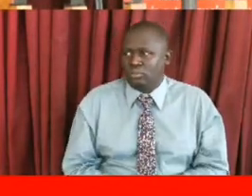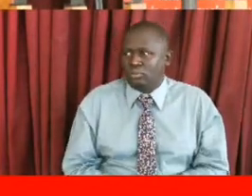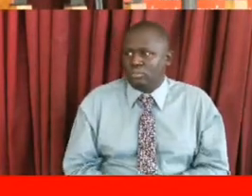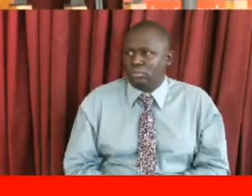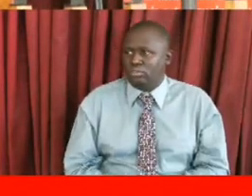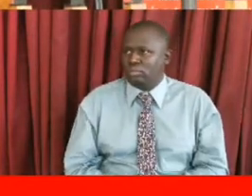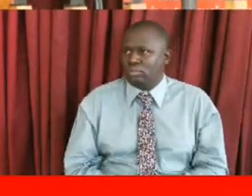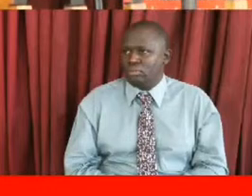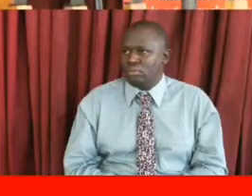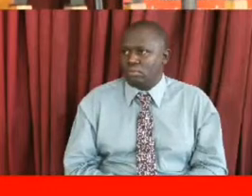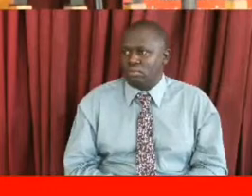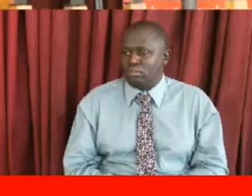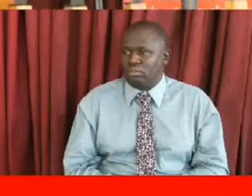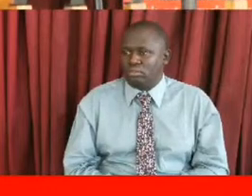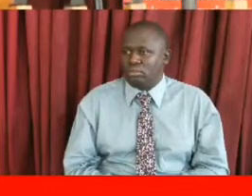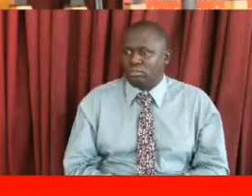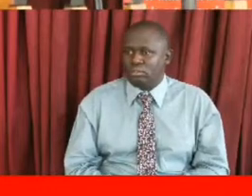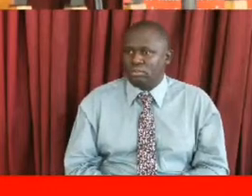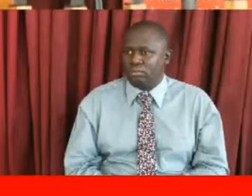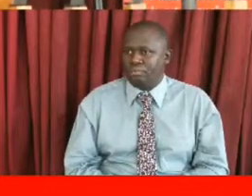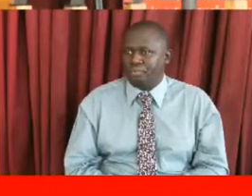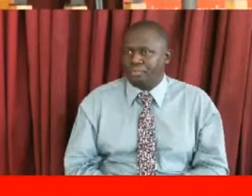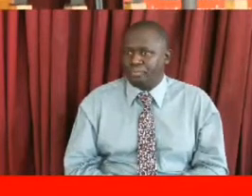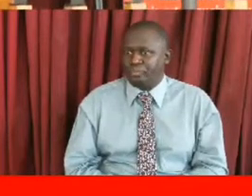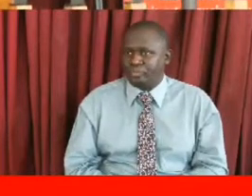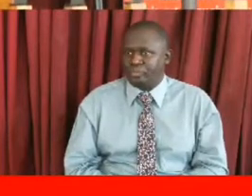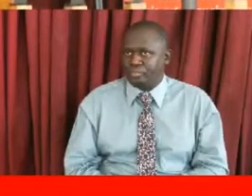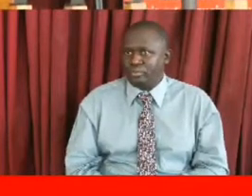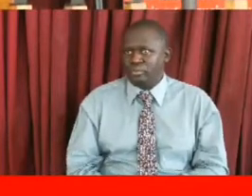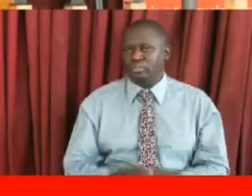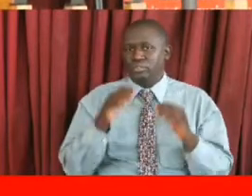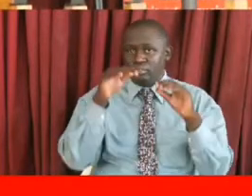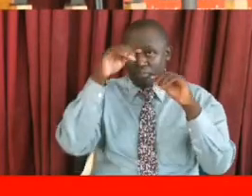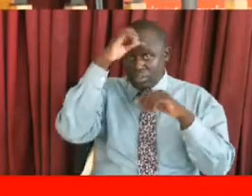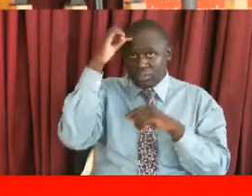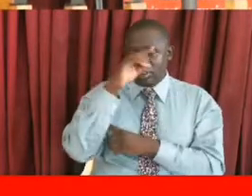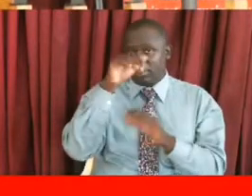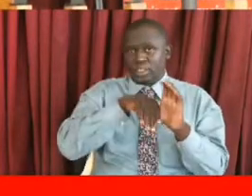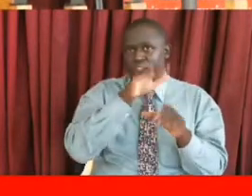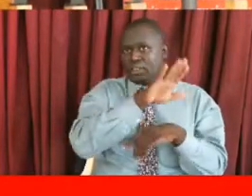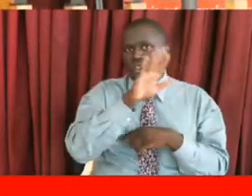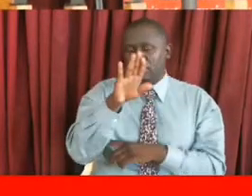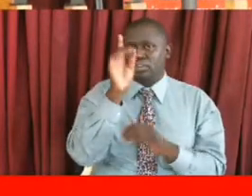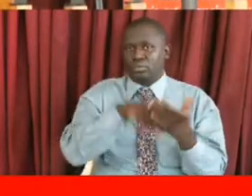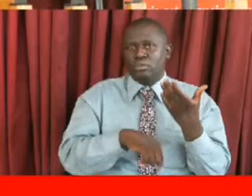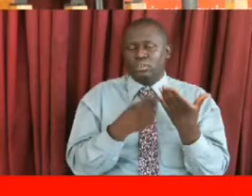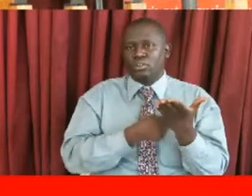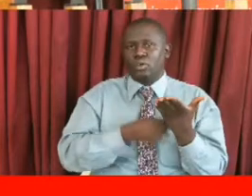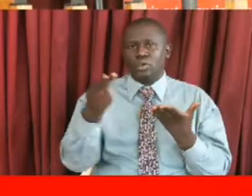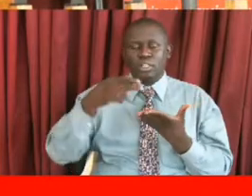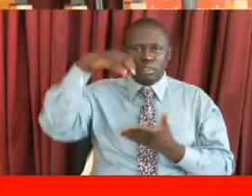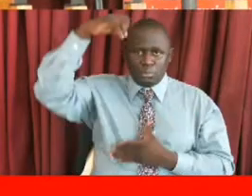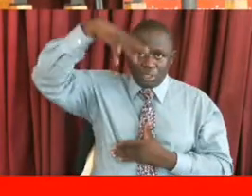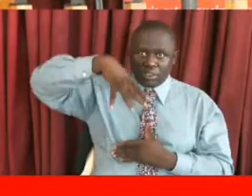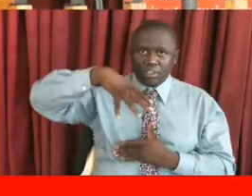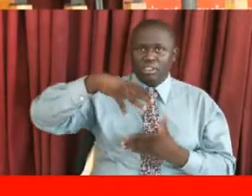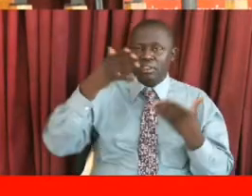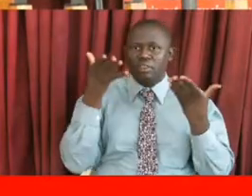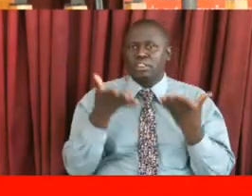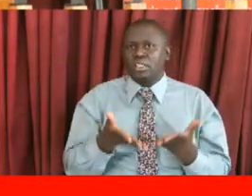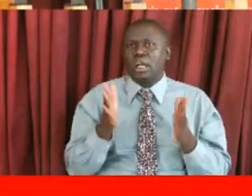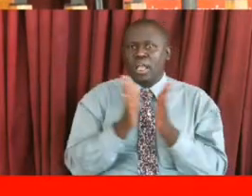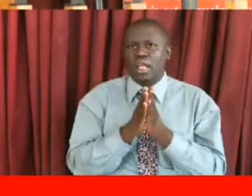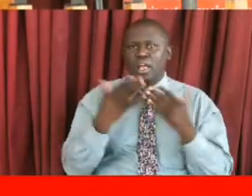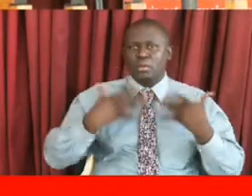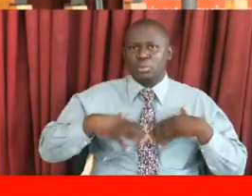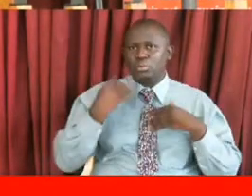needs Hallelujah because his divine presence is here and the people